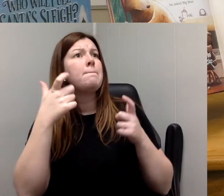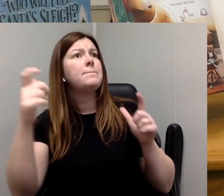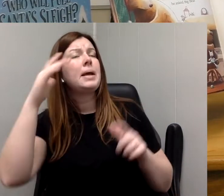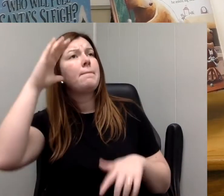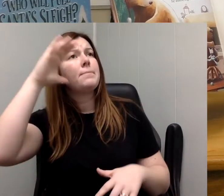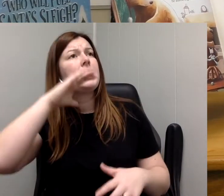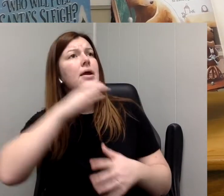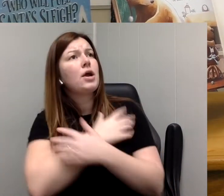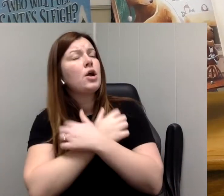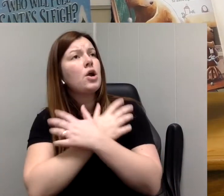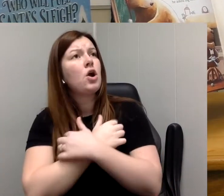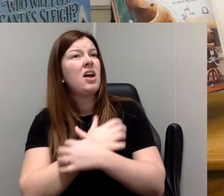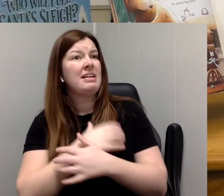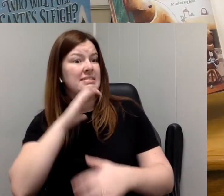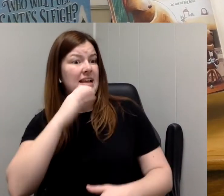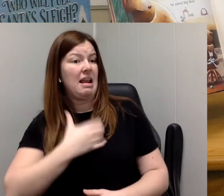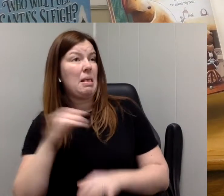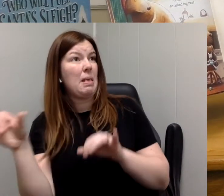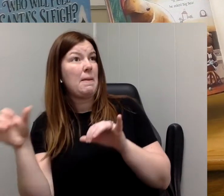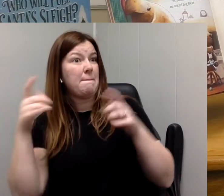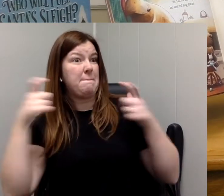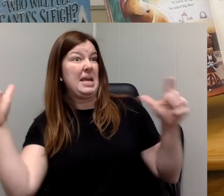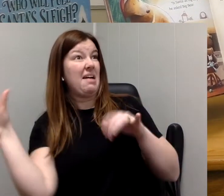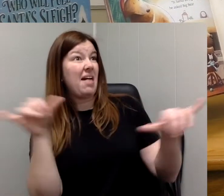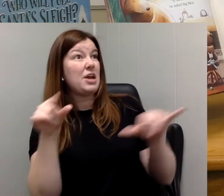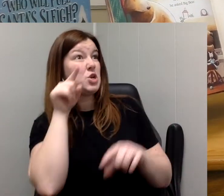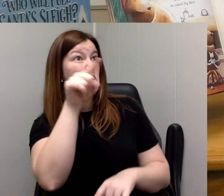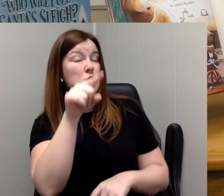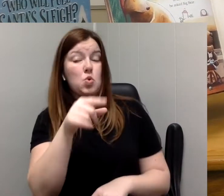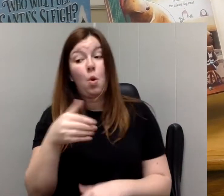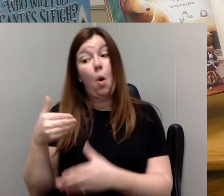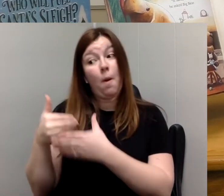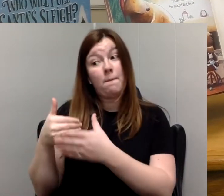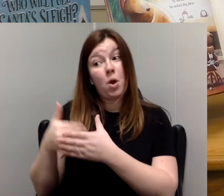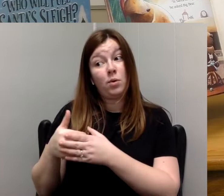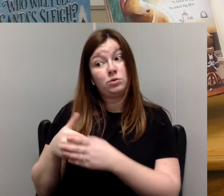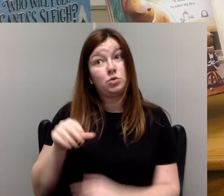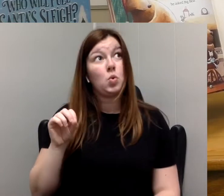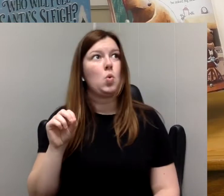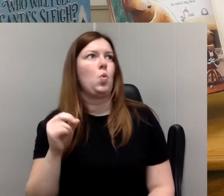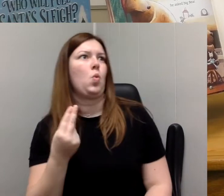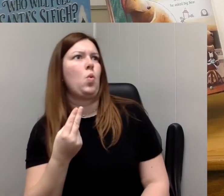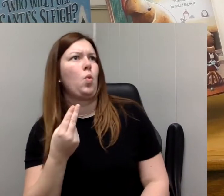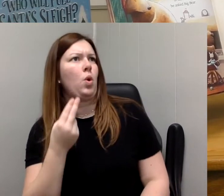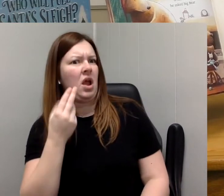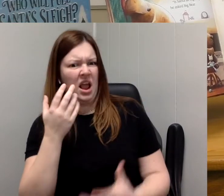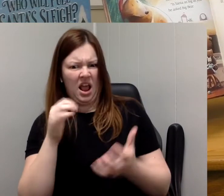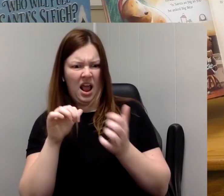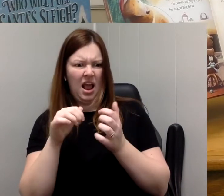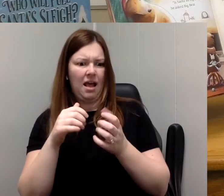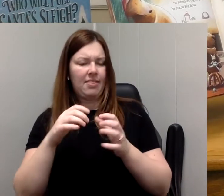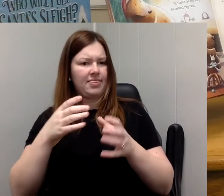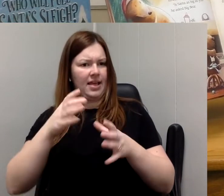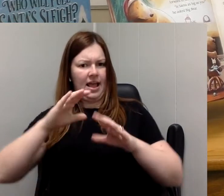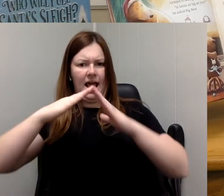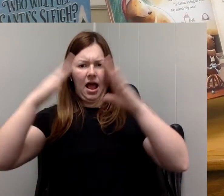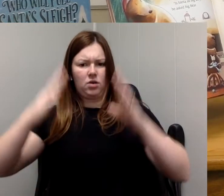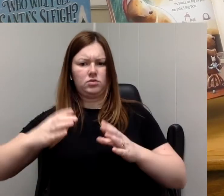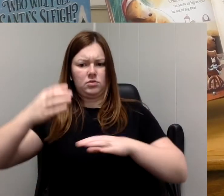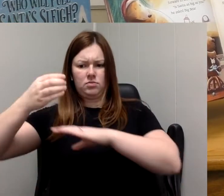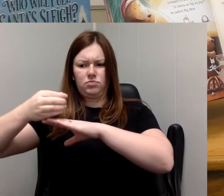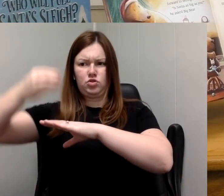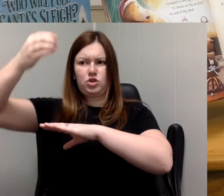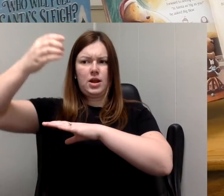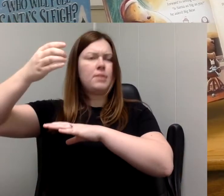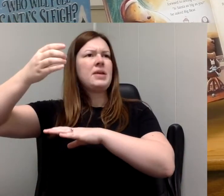Bear. "Nearly," said Big Bear proudly. "Oh," said Little Bear, looking worried. "Then will Santa fit down the chimney?" "Oh,